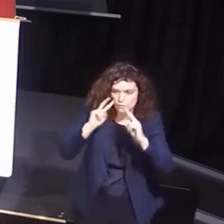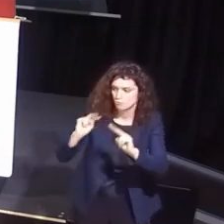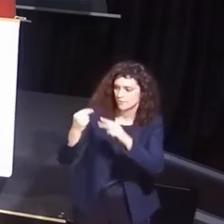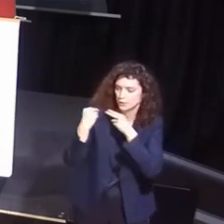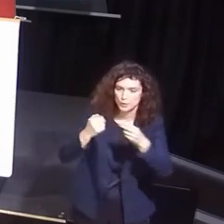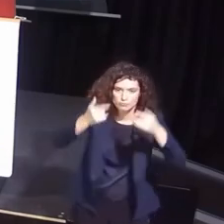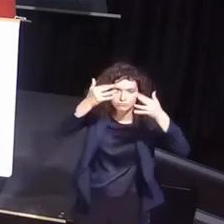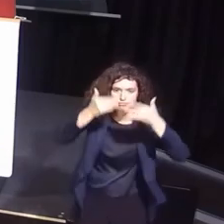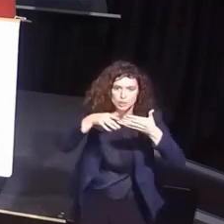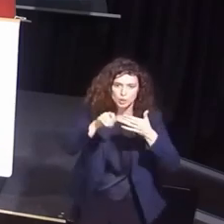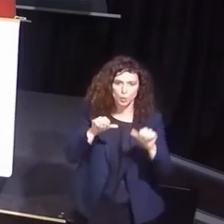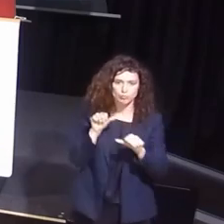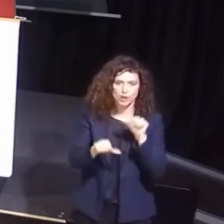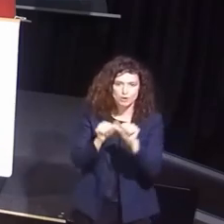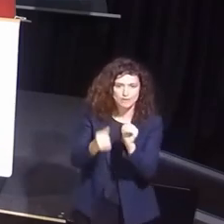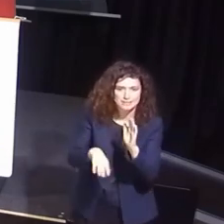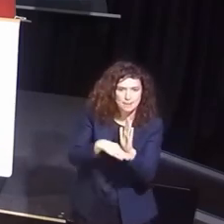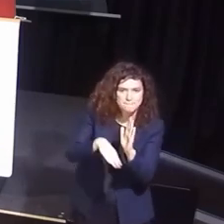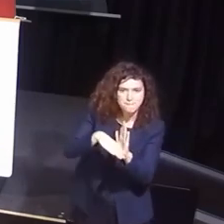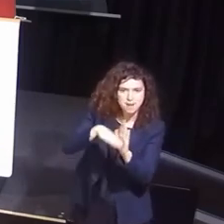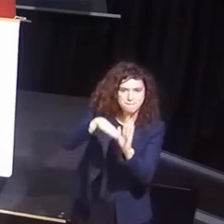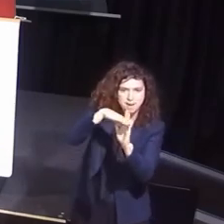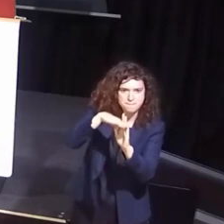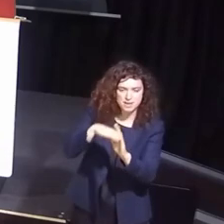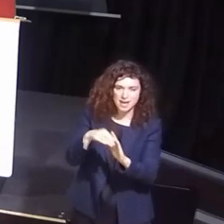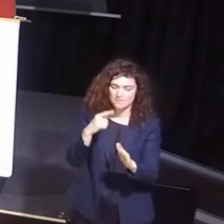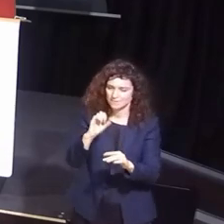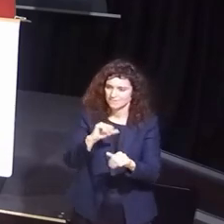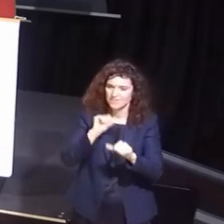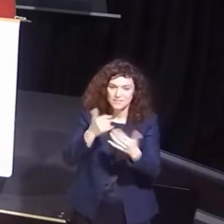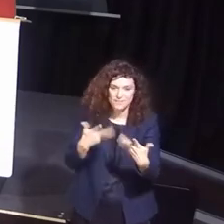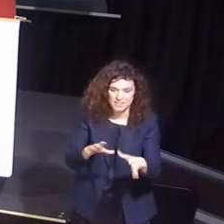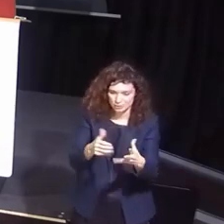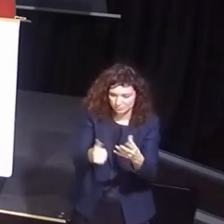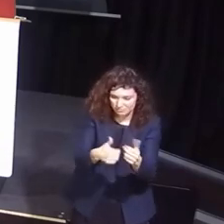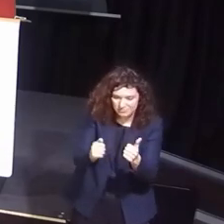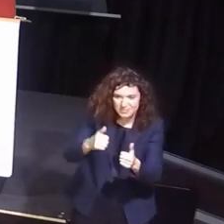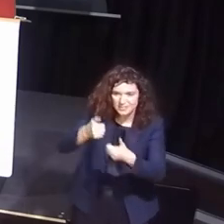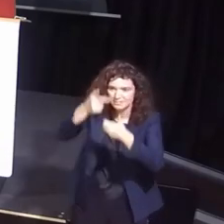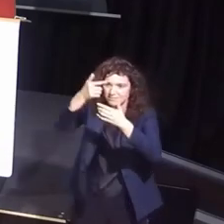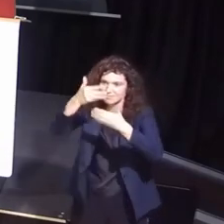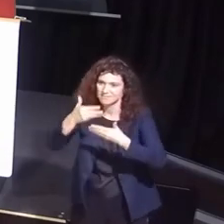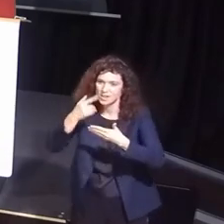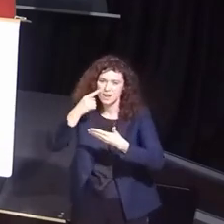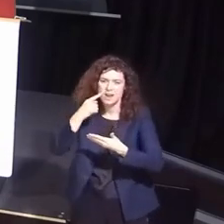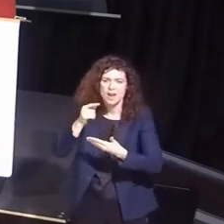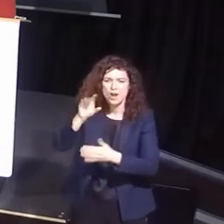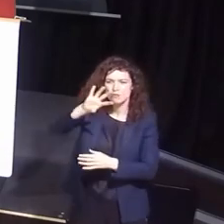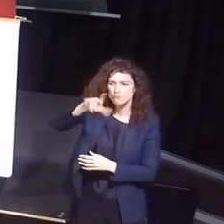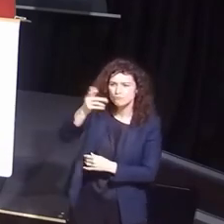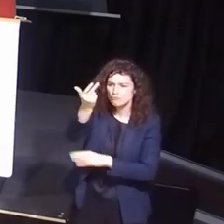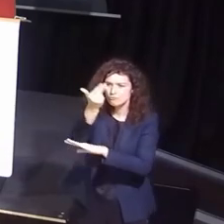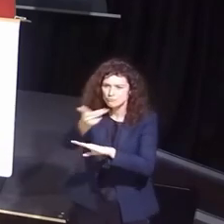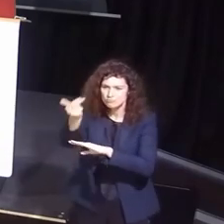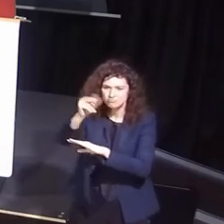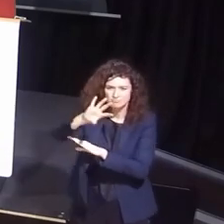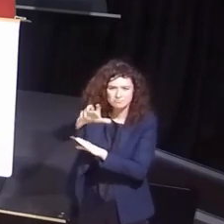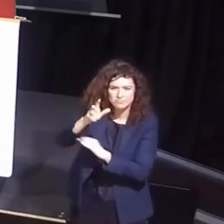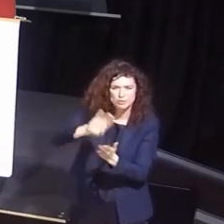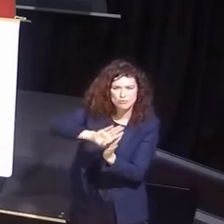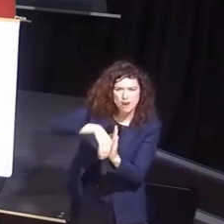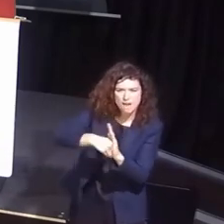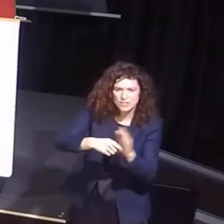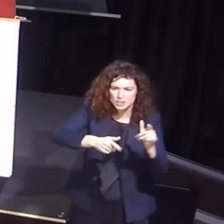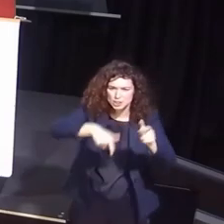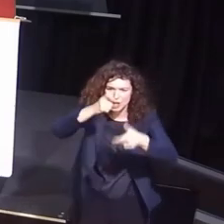give expectations to users, holy cow. But by showing a graph and a chart for me alongside the numbers, it